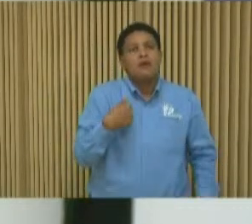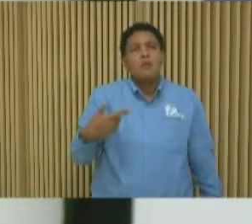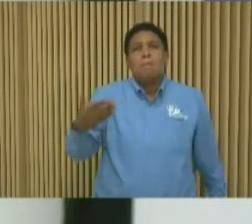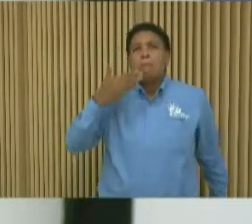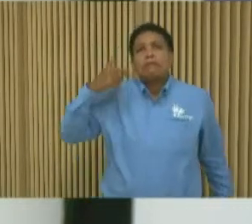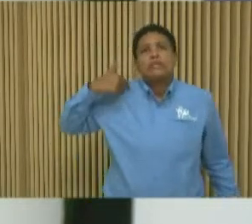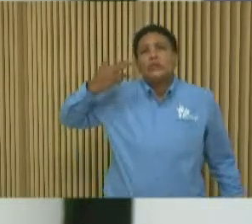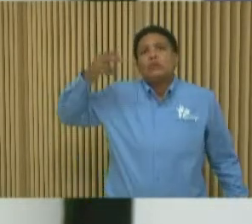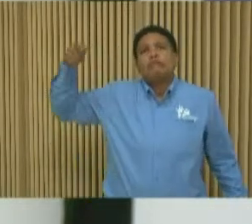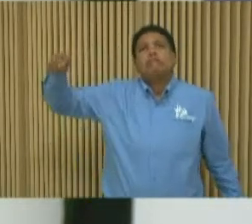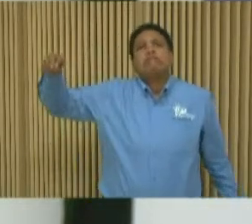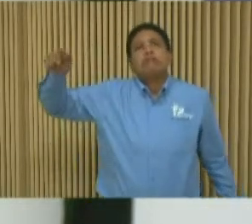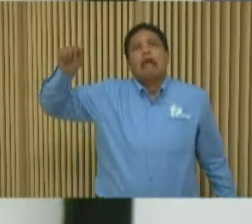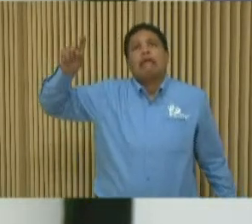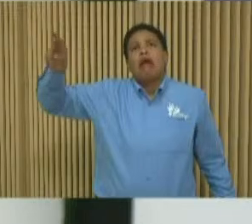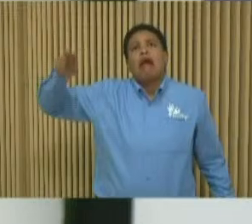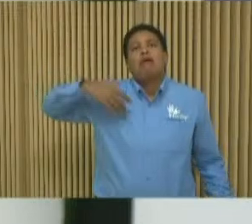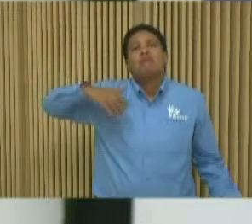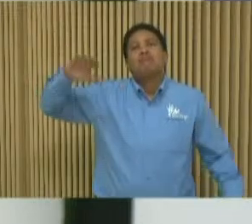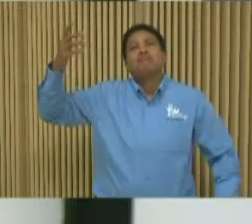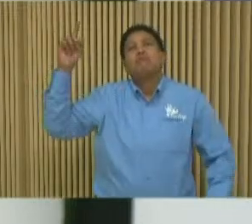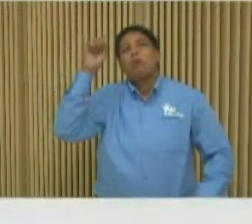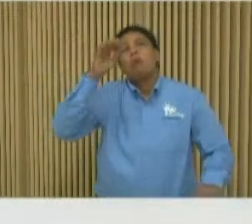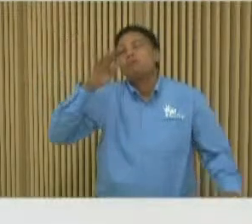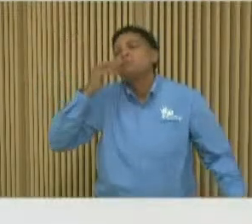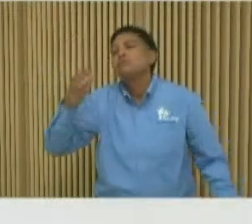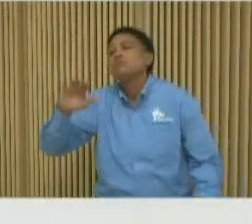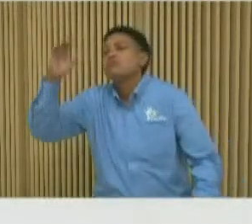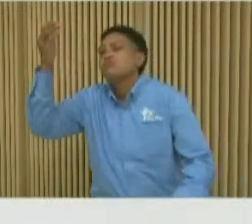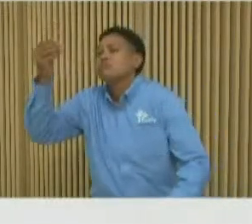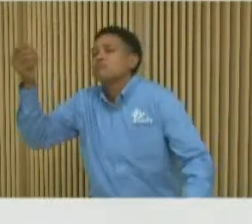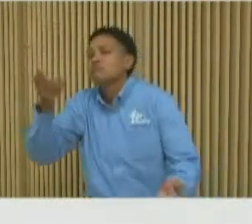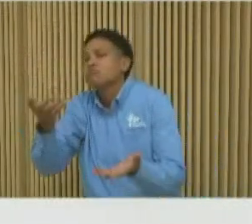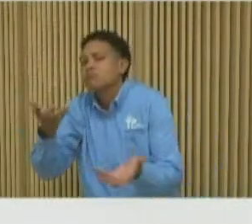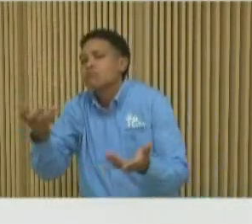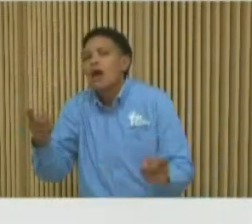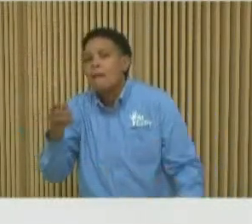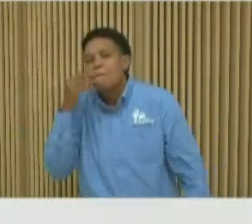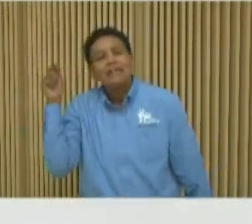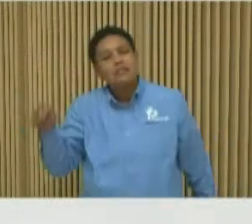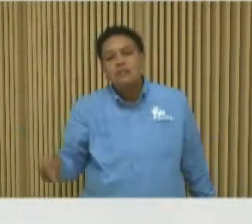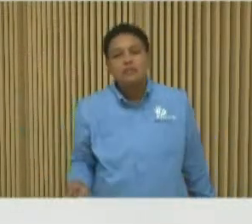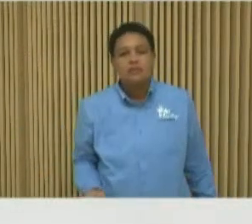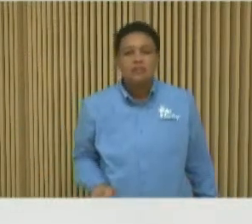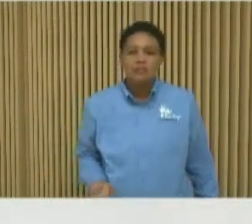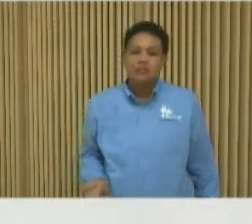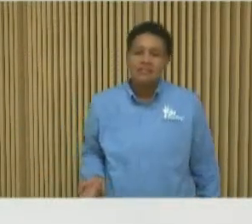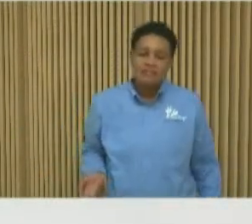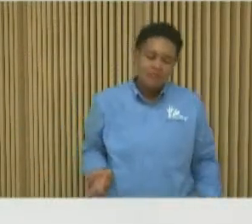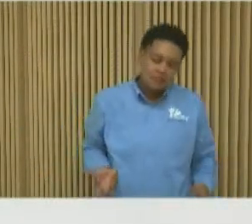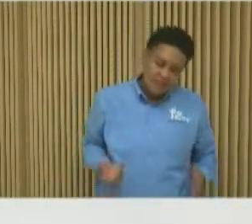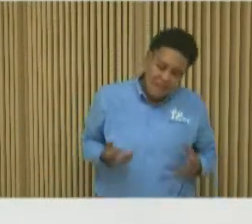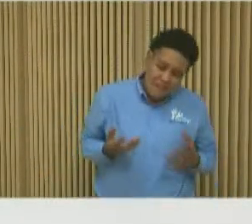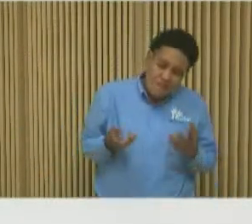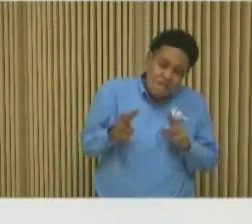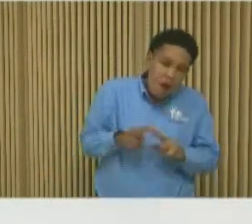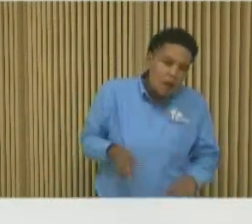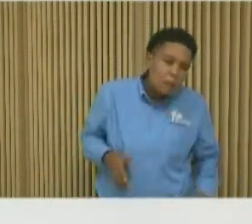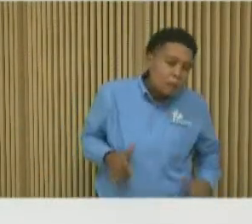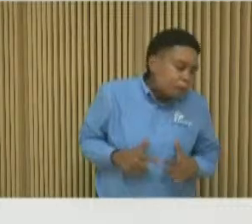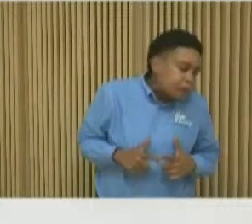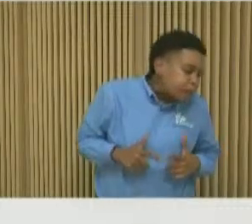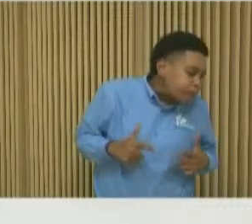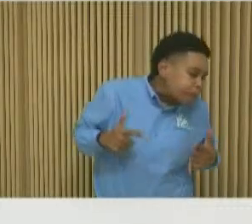of these ADR methods? The value is enormous. It cannot